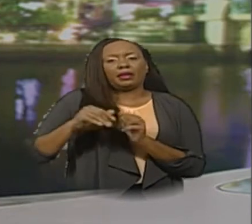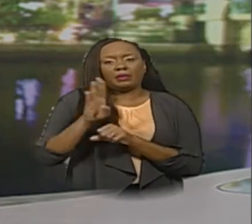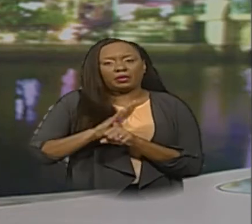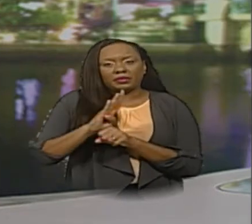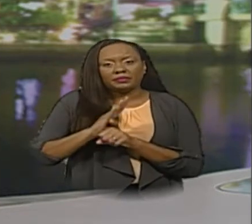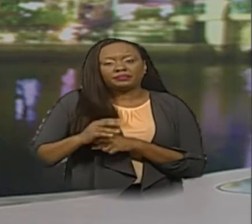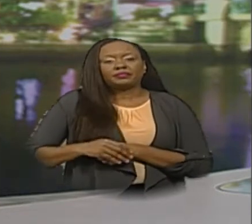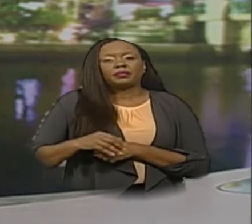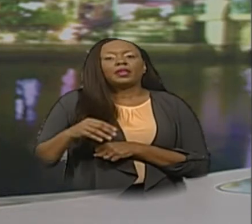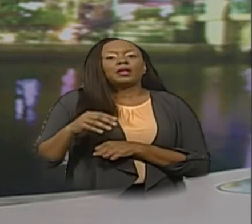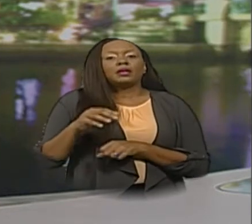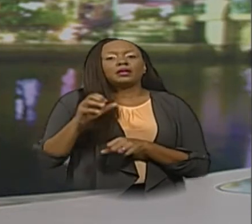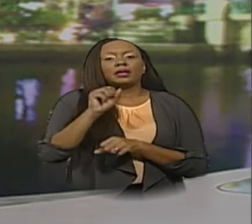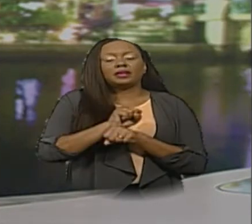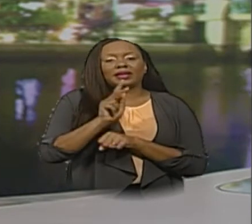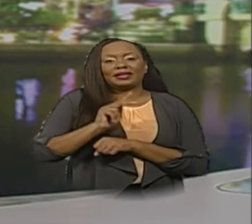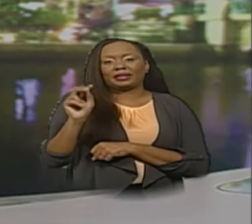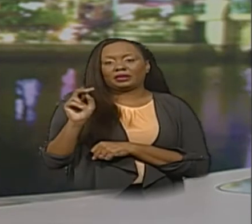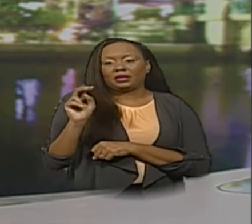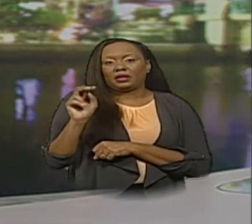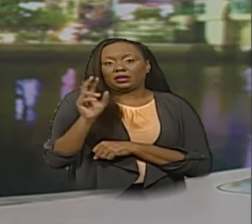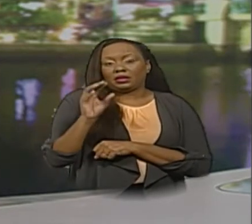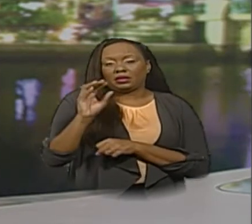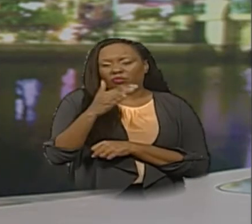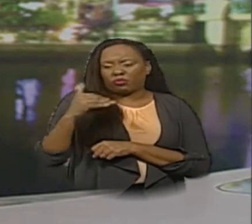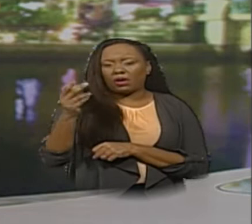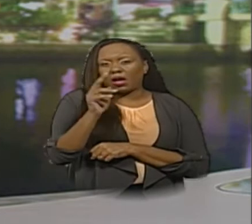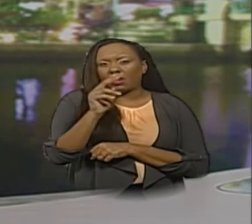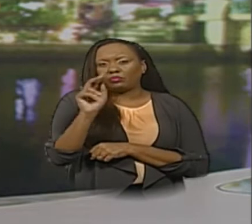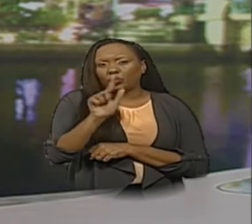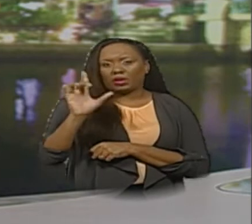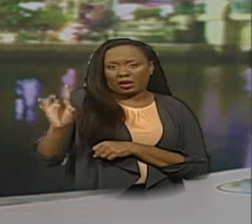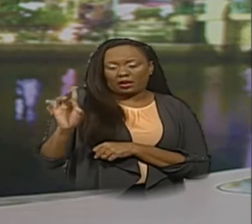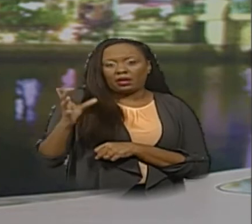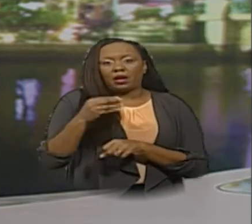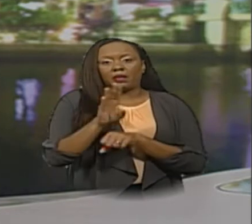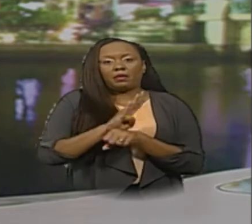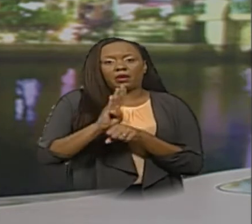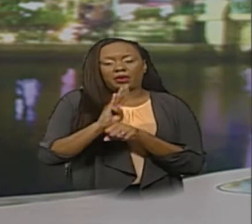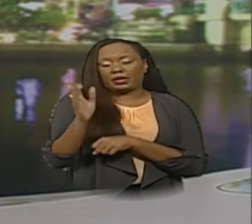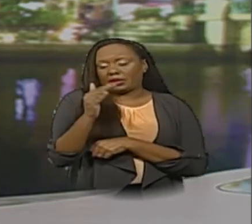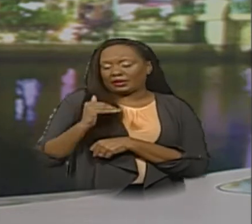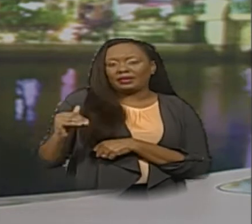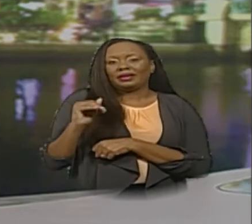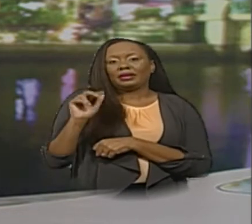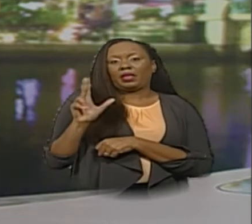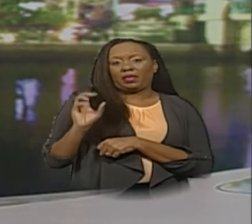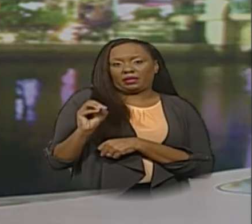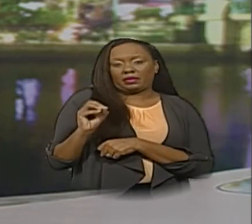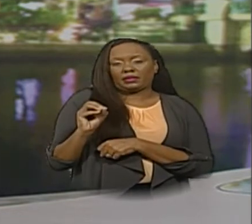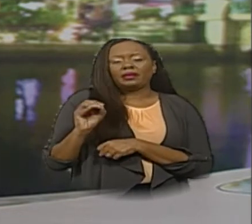of 113 countries in the 2017-2018 edition, and Barbados at number 30. The